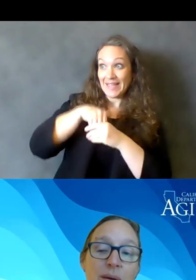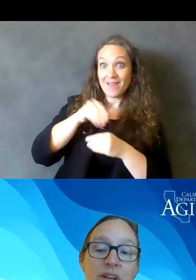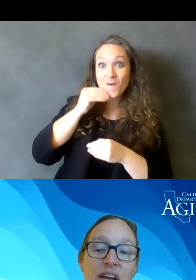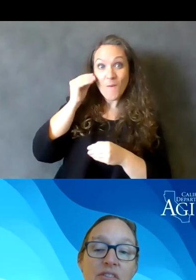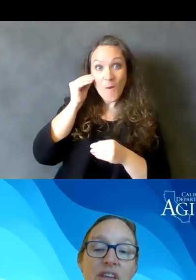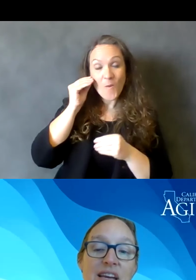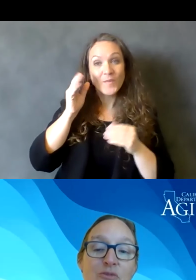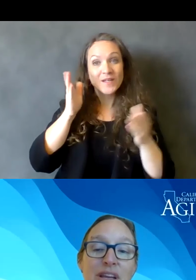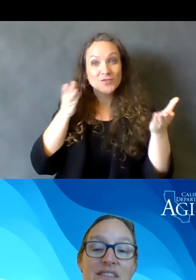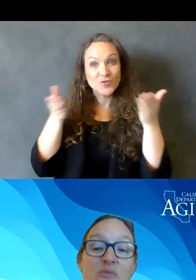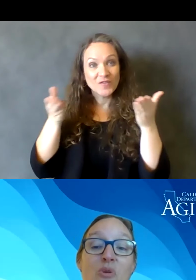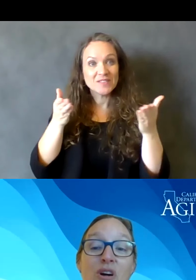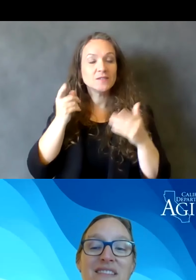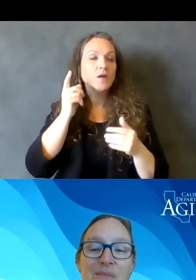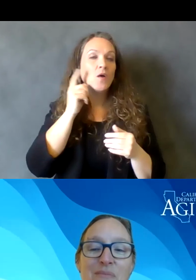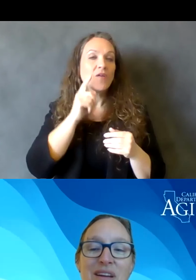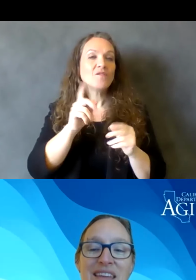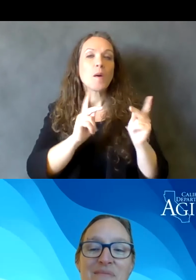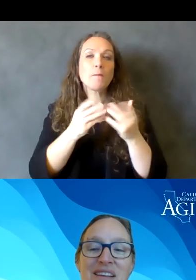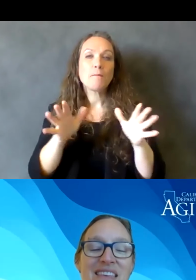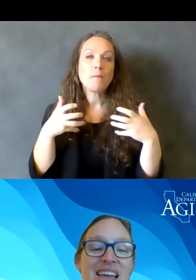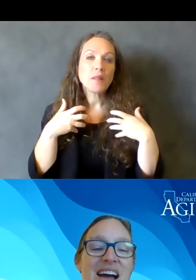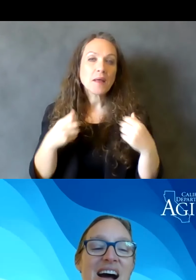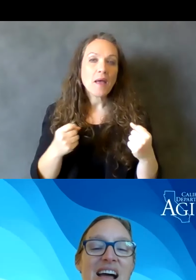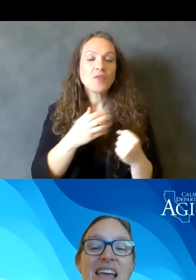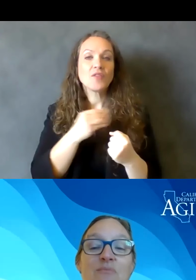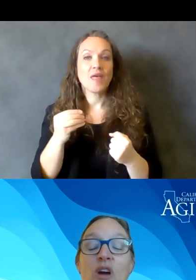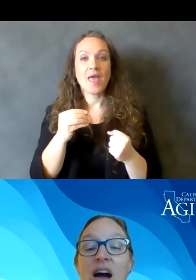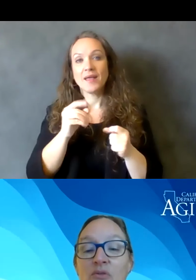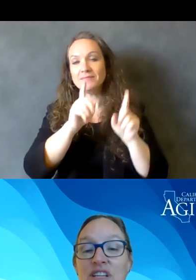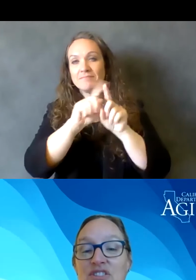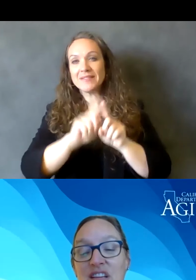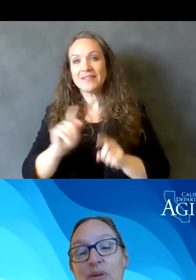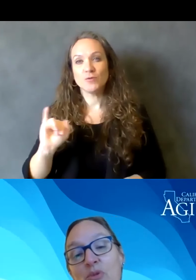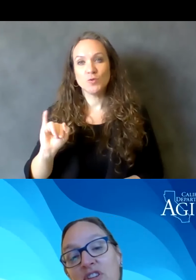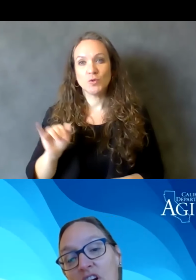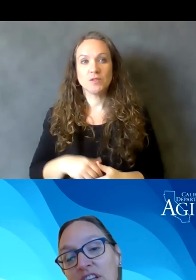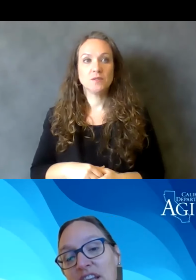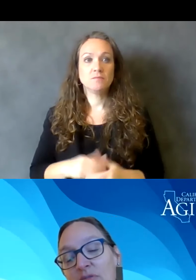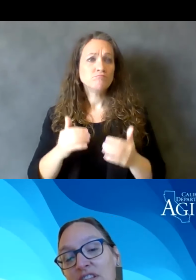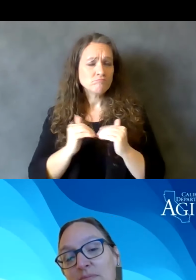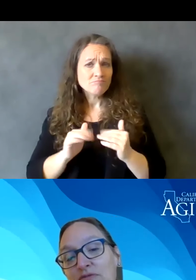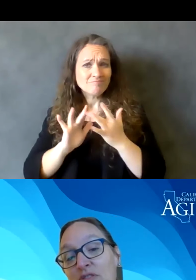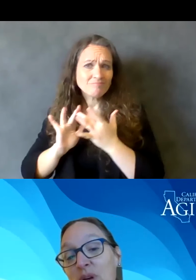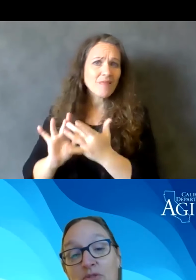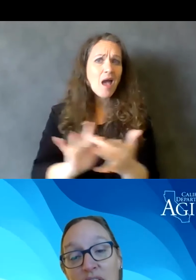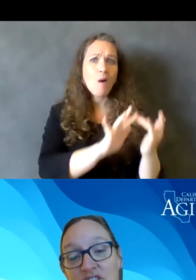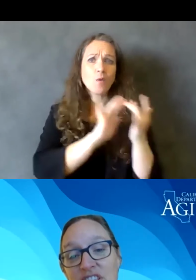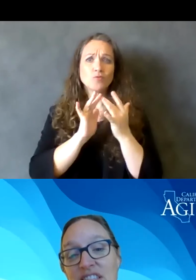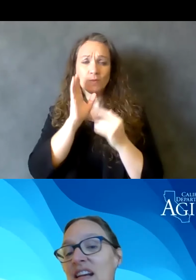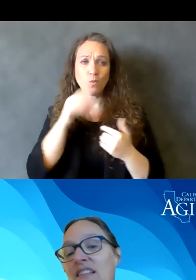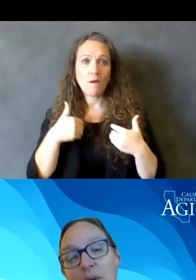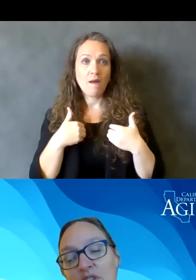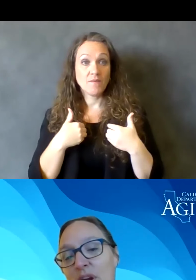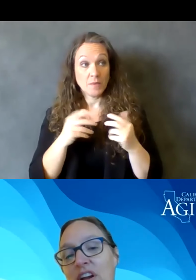local public health and health plans. So more is coming by the end of the month. And more outreach is coming, more targeted outreach to folks who have